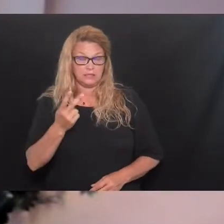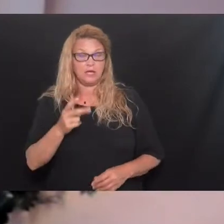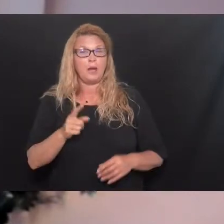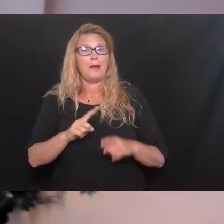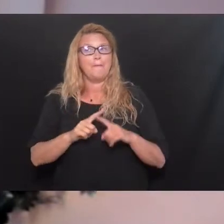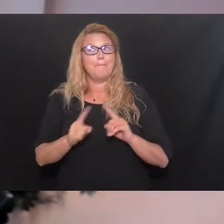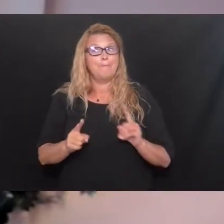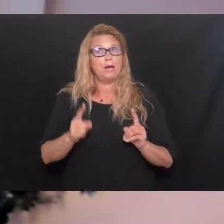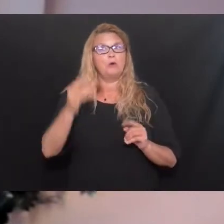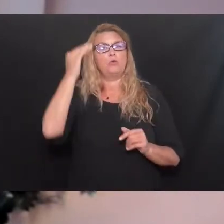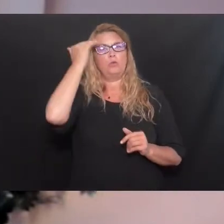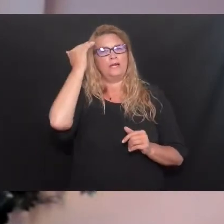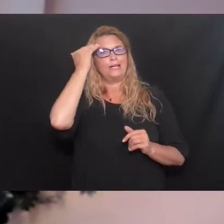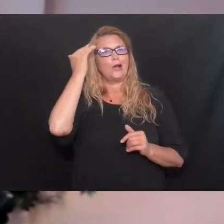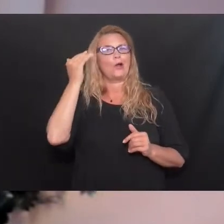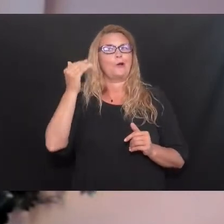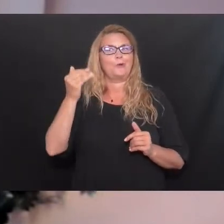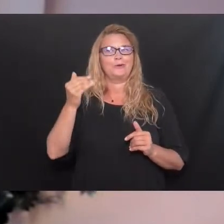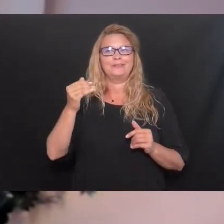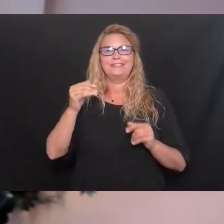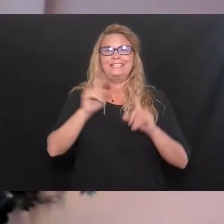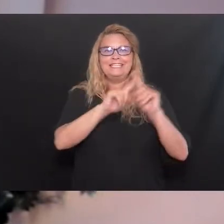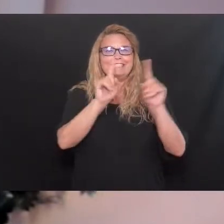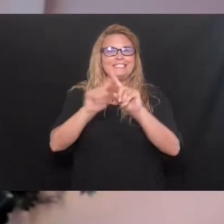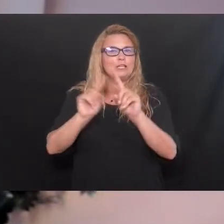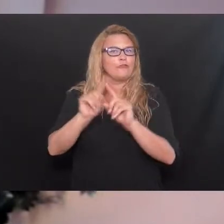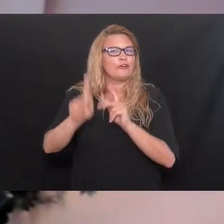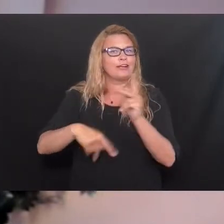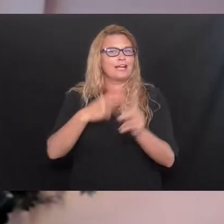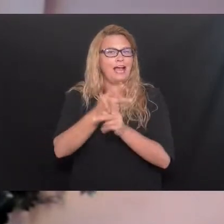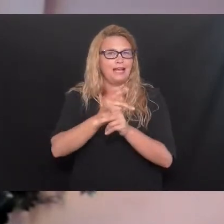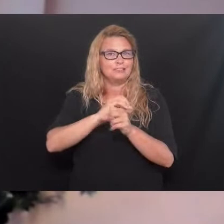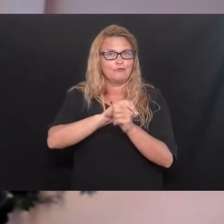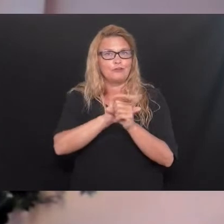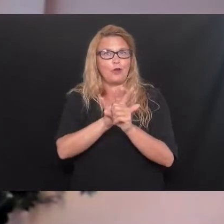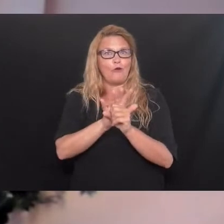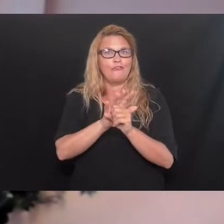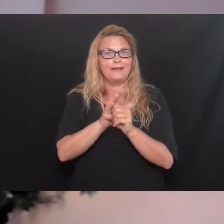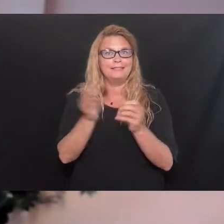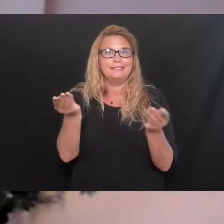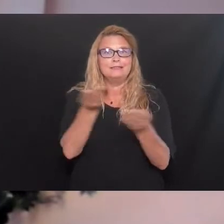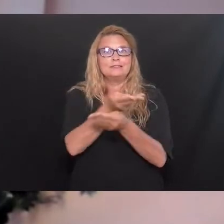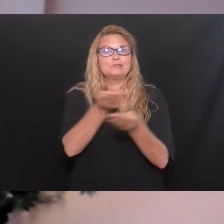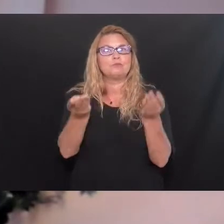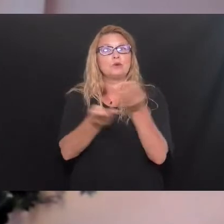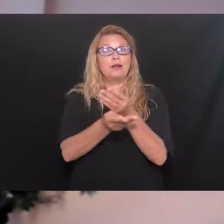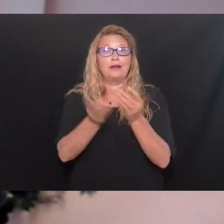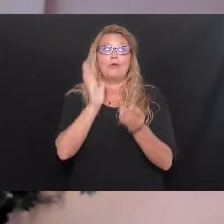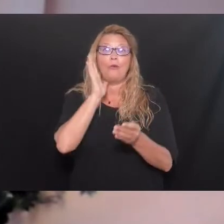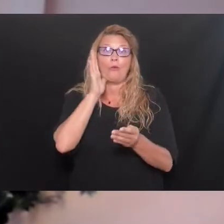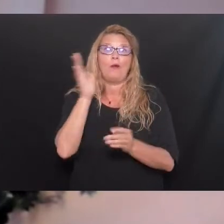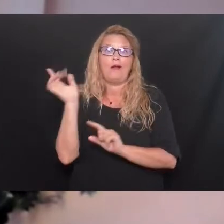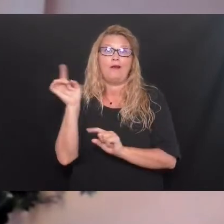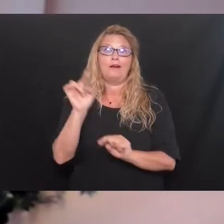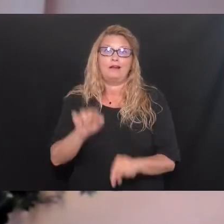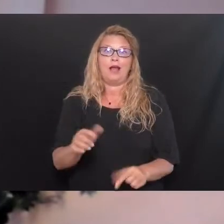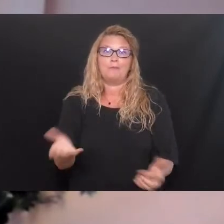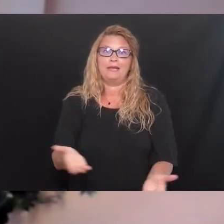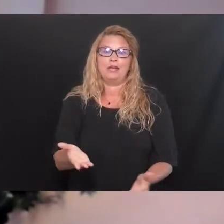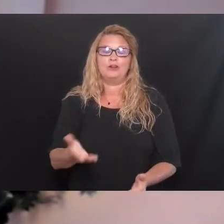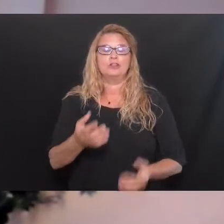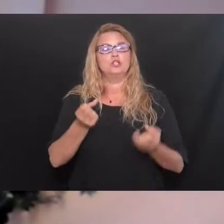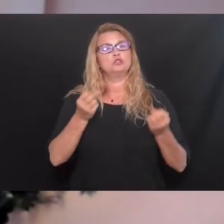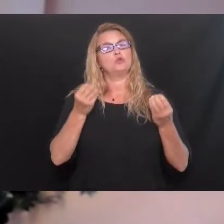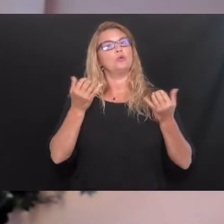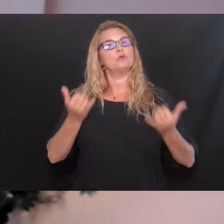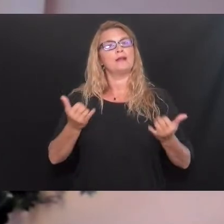things get more different forms of COVID-19 circulate around the world, it will come to West Virginia. So this is really our